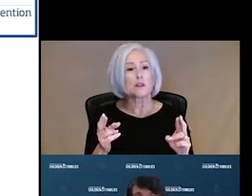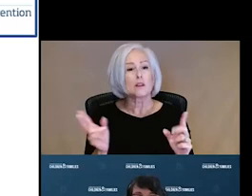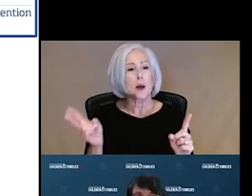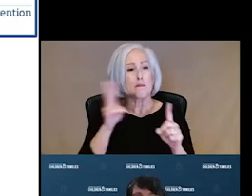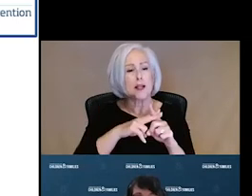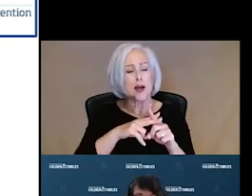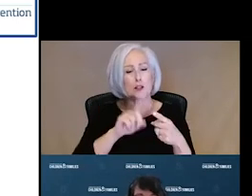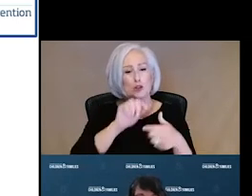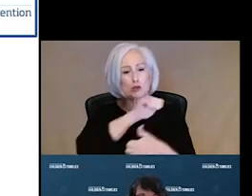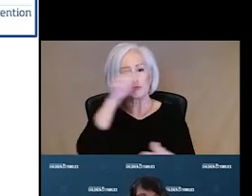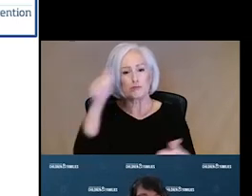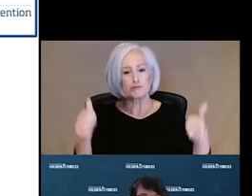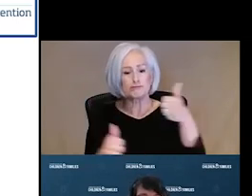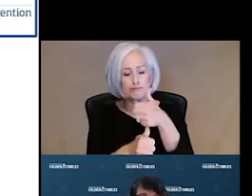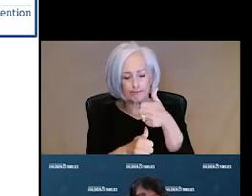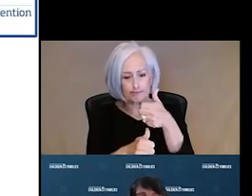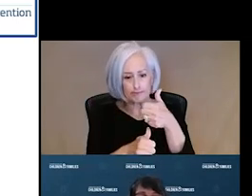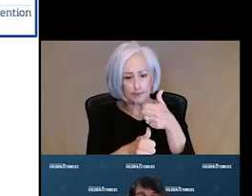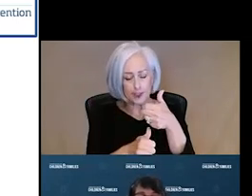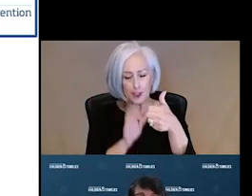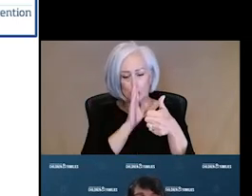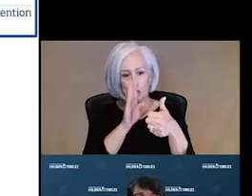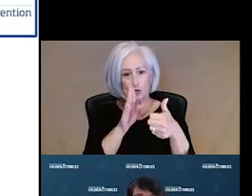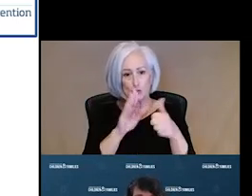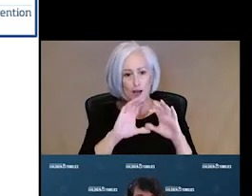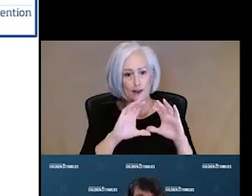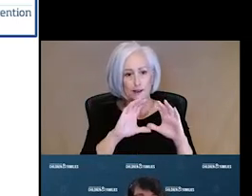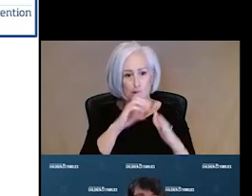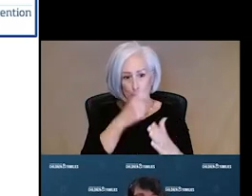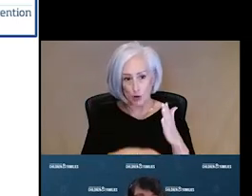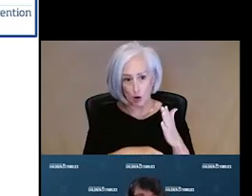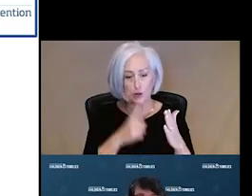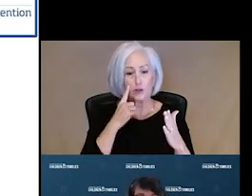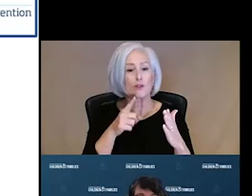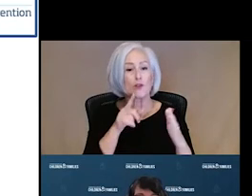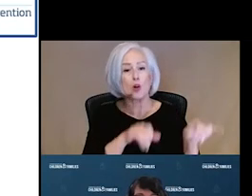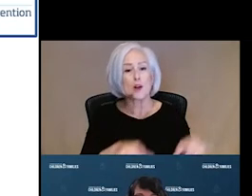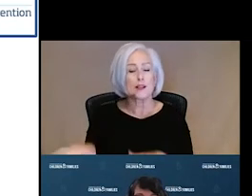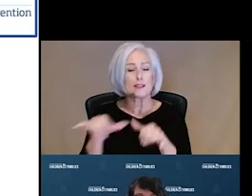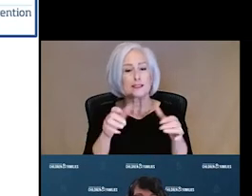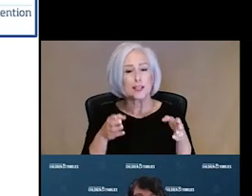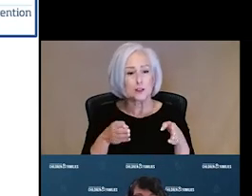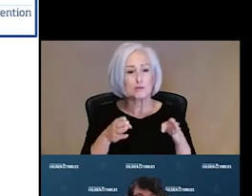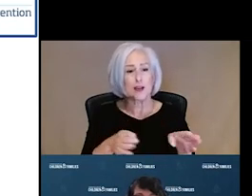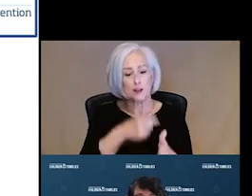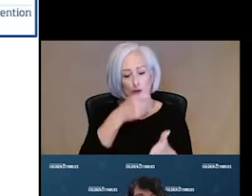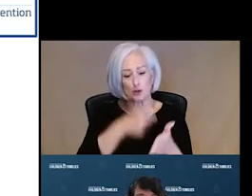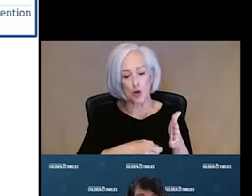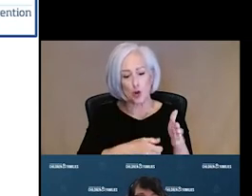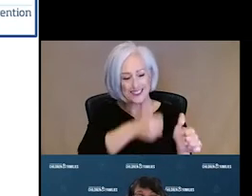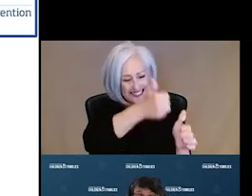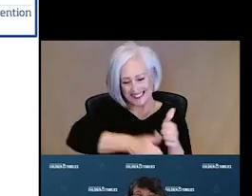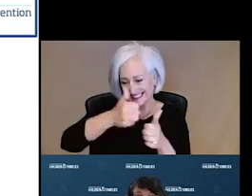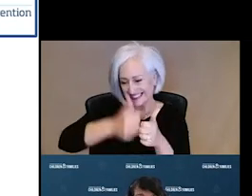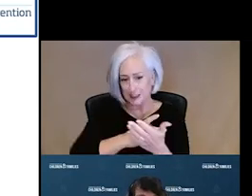its direct costs, and is a standardized method of charging individual programs for their share of